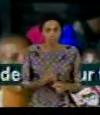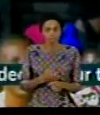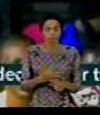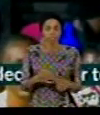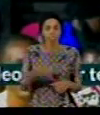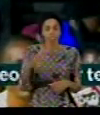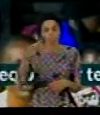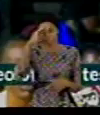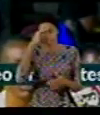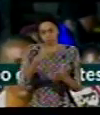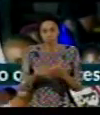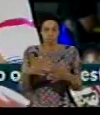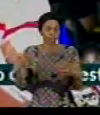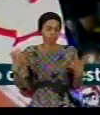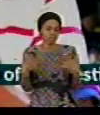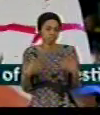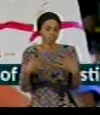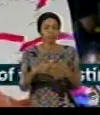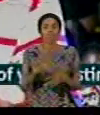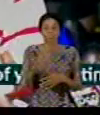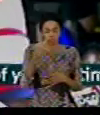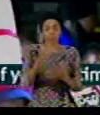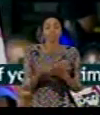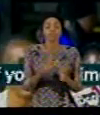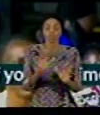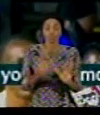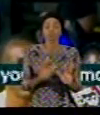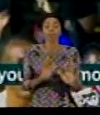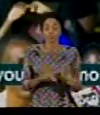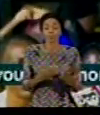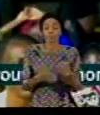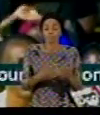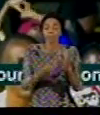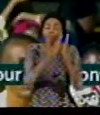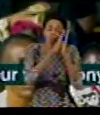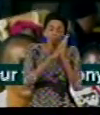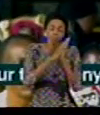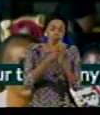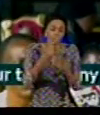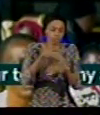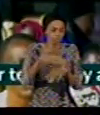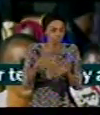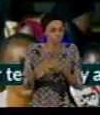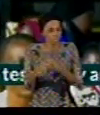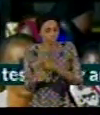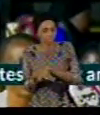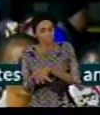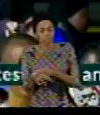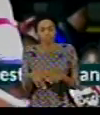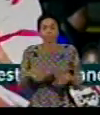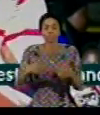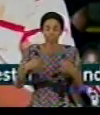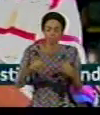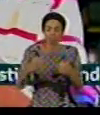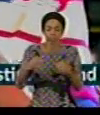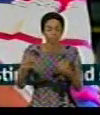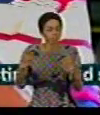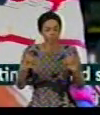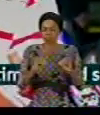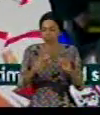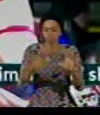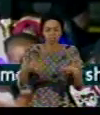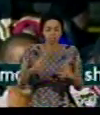maybe I slept on it. Then, the following morning, they rob it, they do everything, yet to no avail. Then I went to the